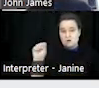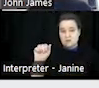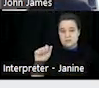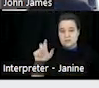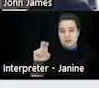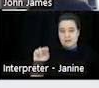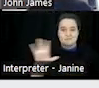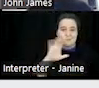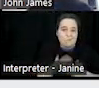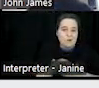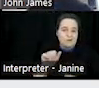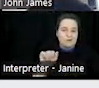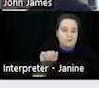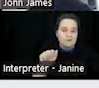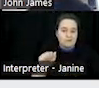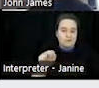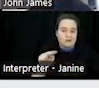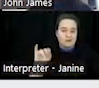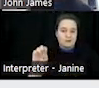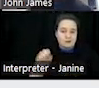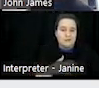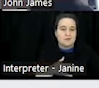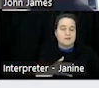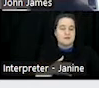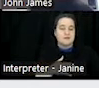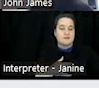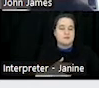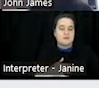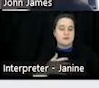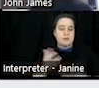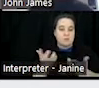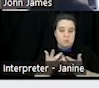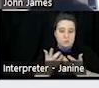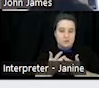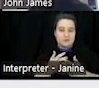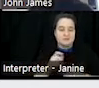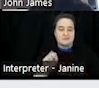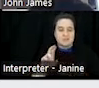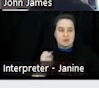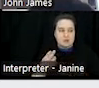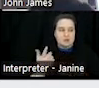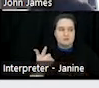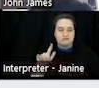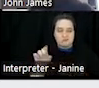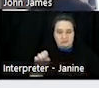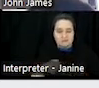wife, Annie, and my roommates, Sarah and Joey, and everyone in the Bill program, including my